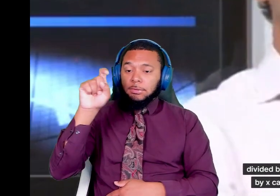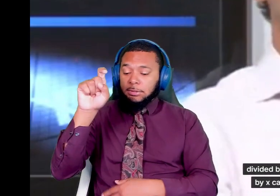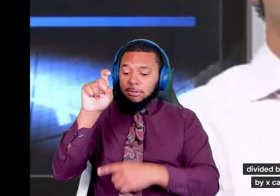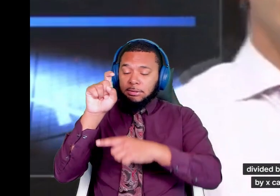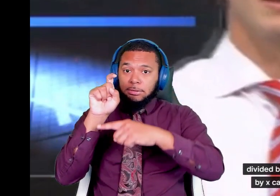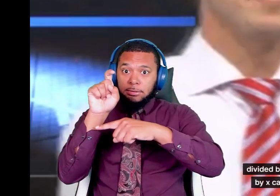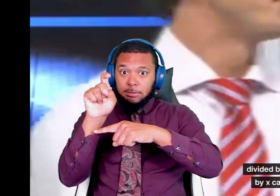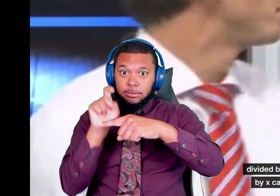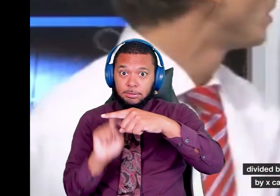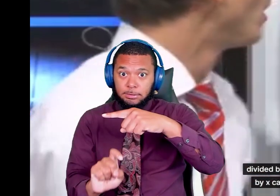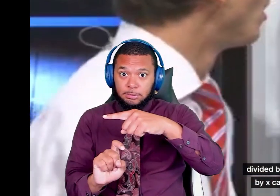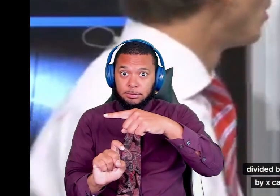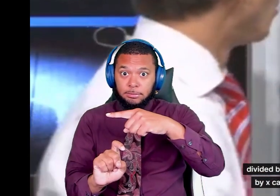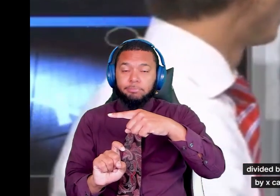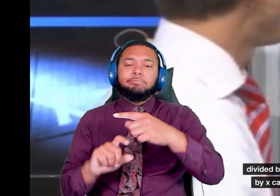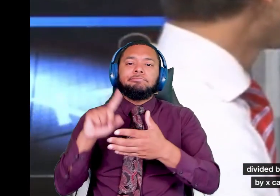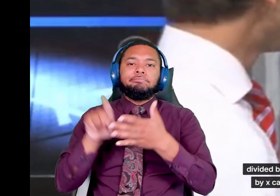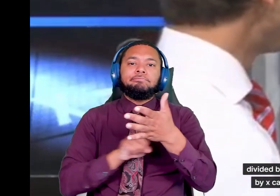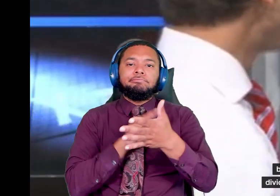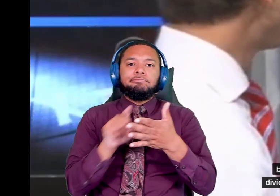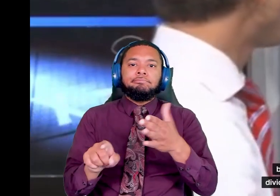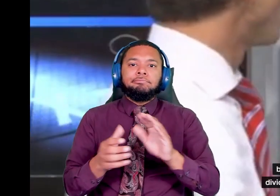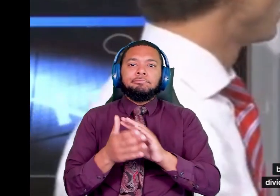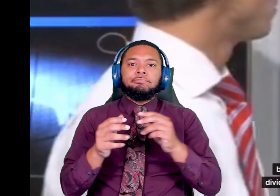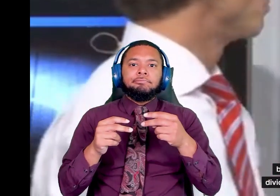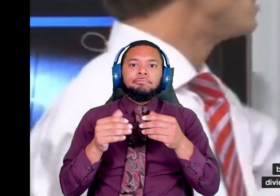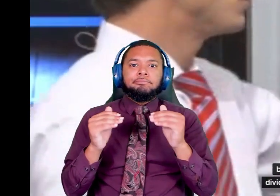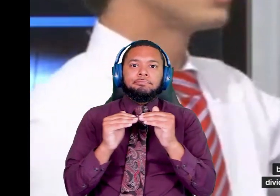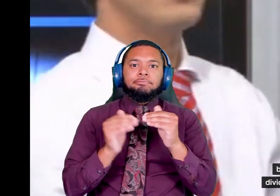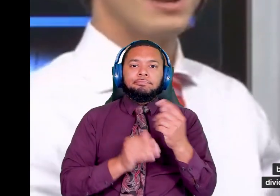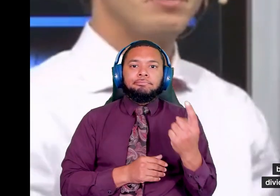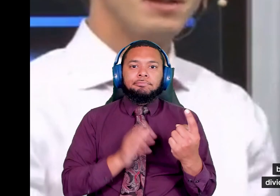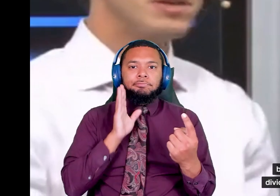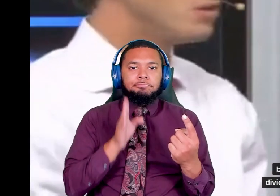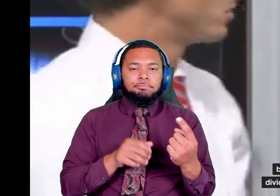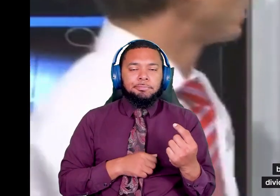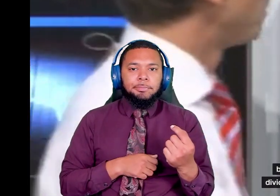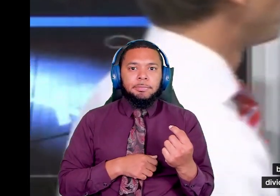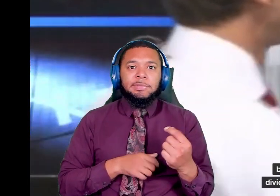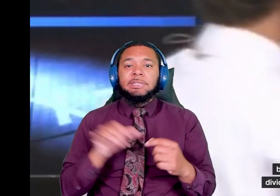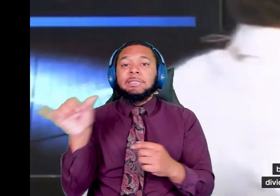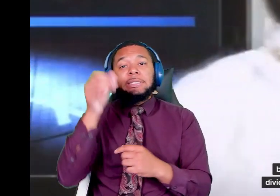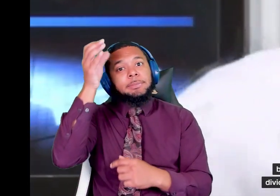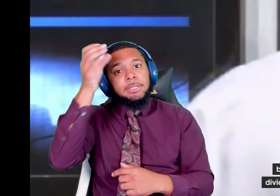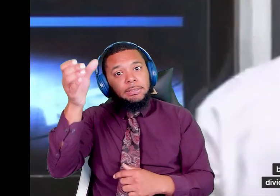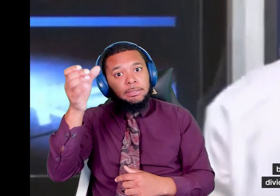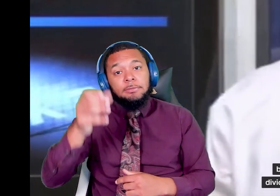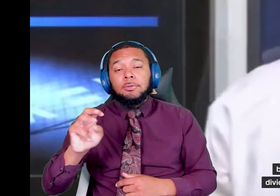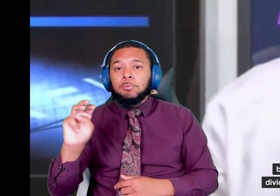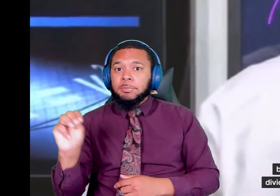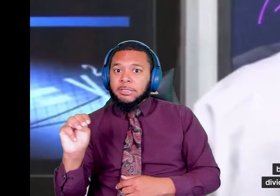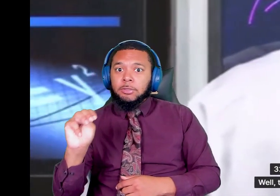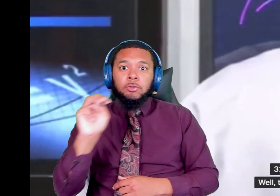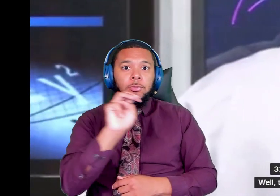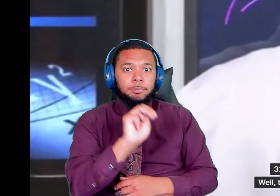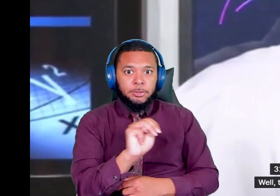cancels out. It is 1. Well, this will be no different from meters divided by meters. So